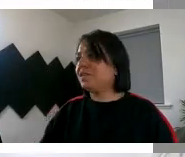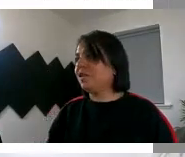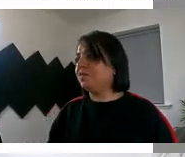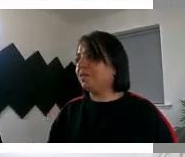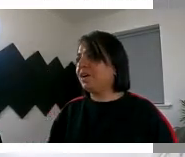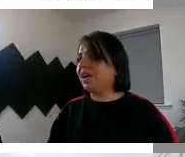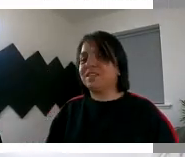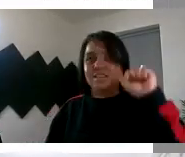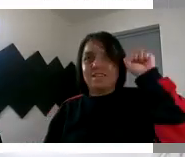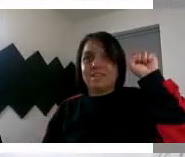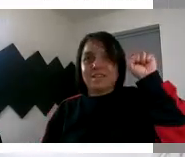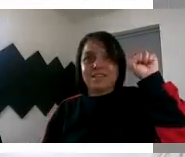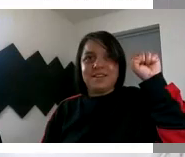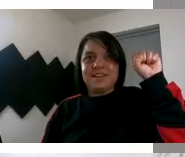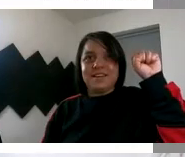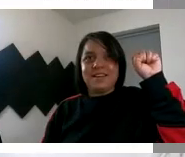So my S,